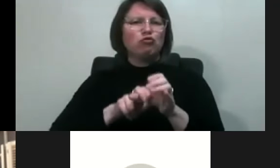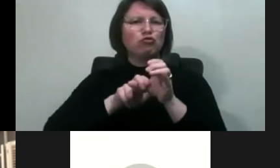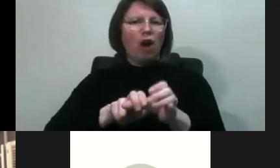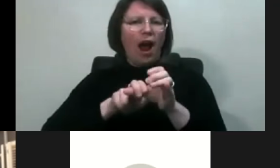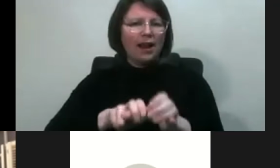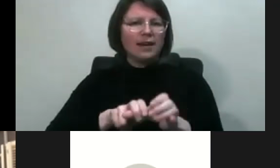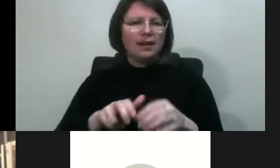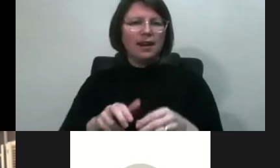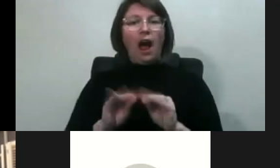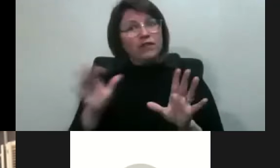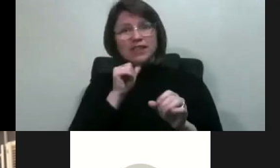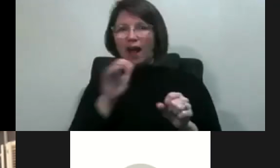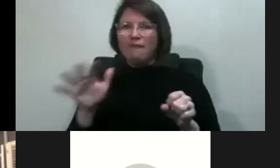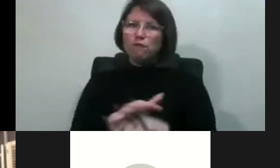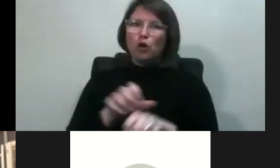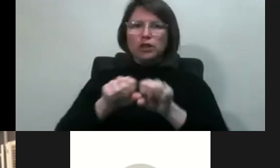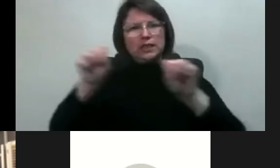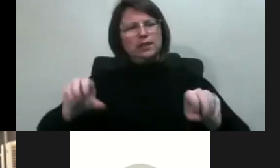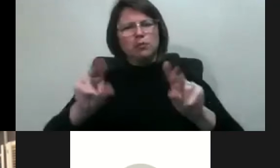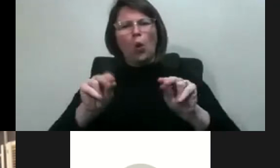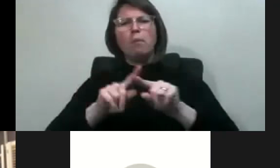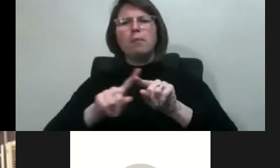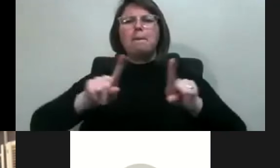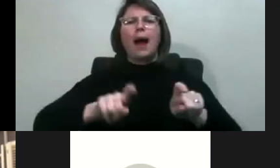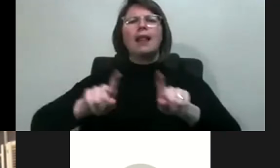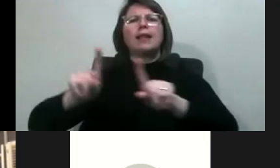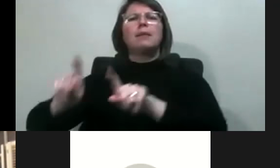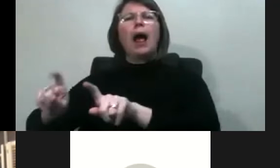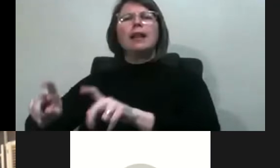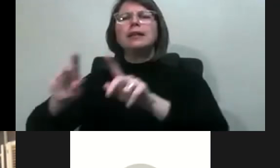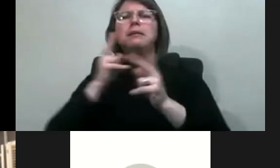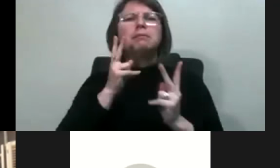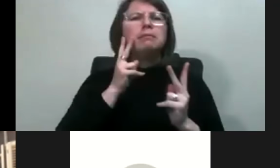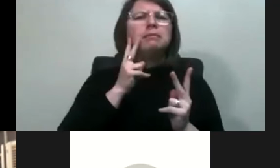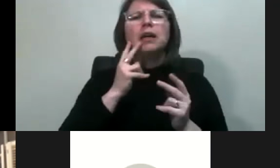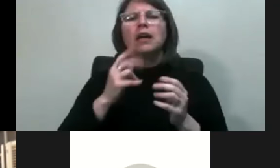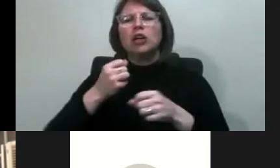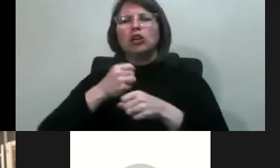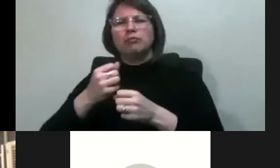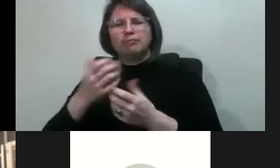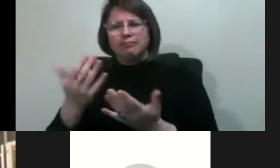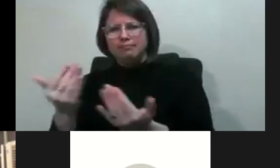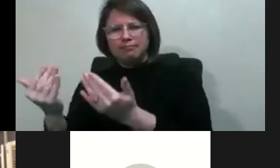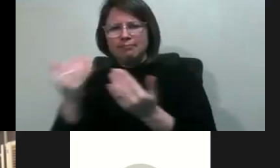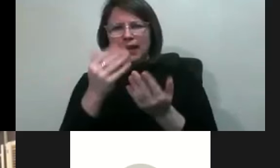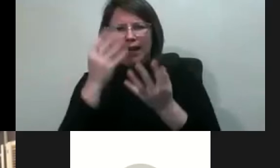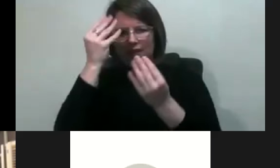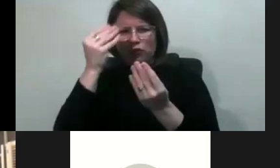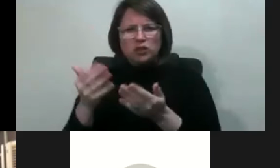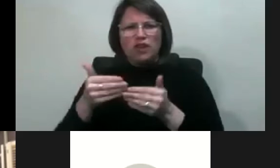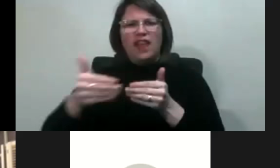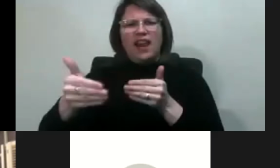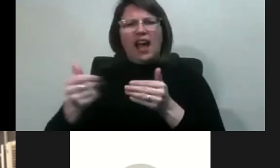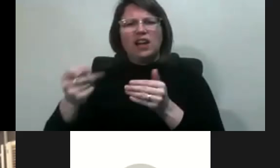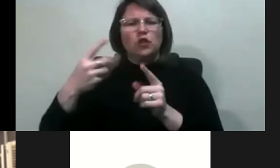obviously we're not doing it on the whole system. We're trying some pilots, and we'll be generating some of that information over the next couple of months. But